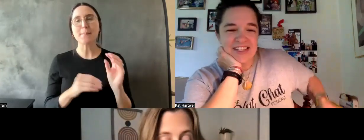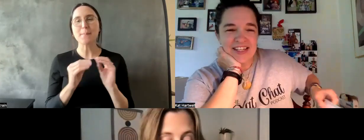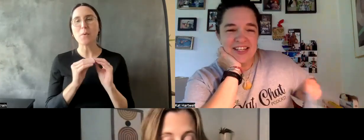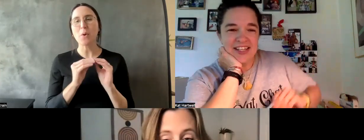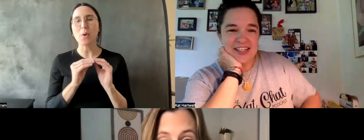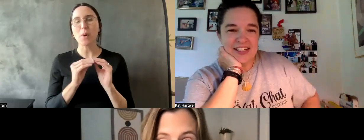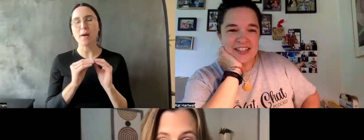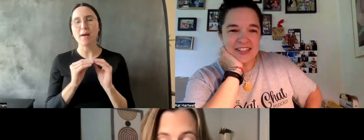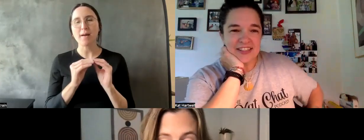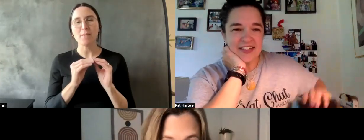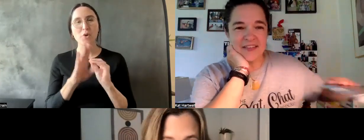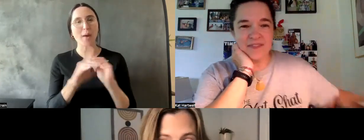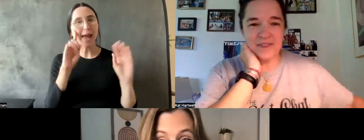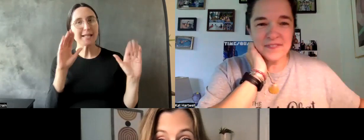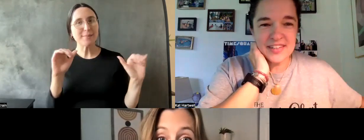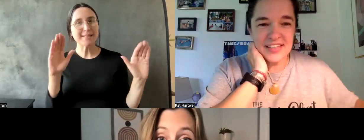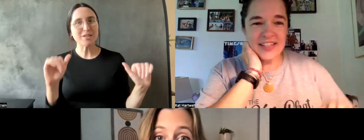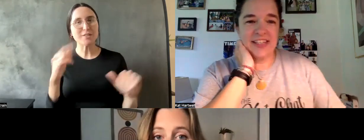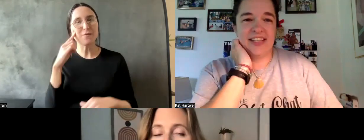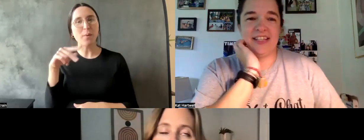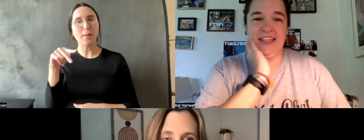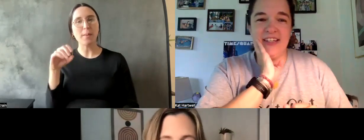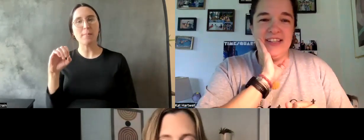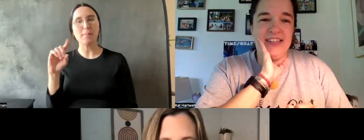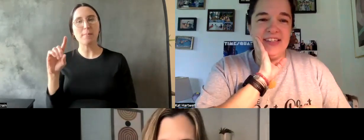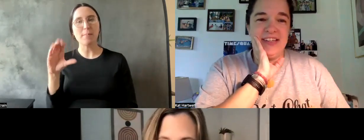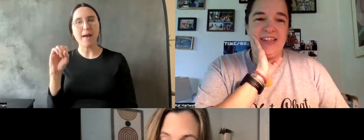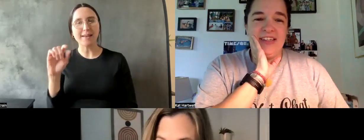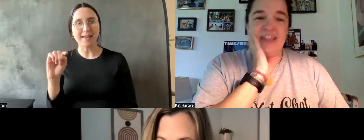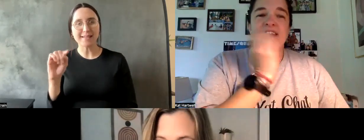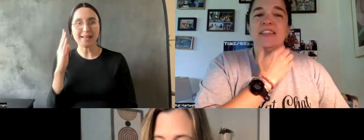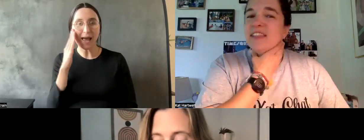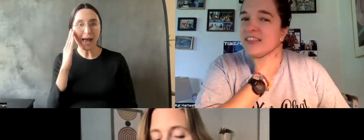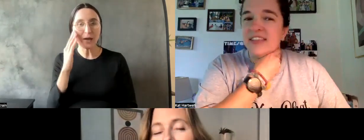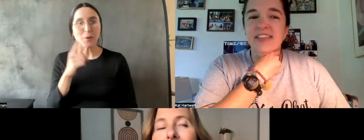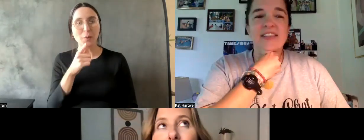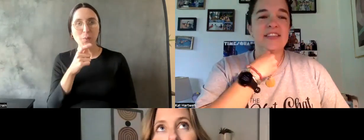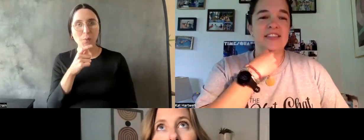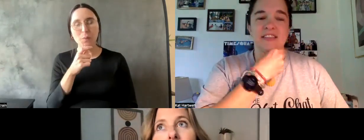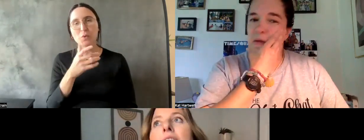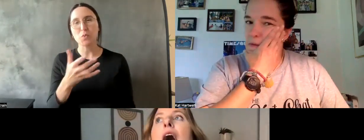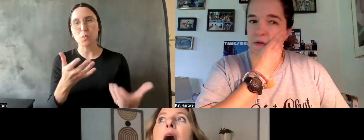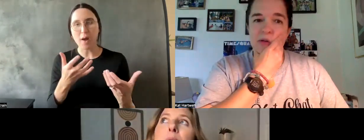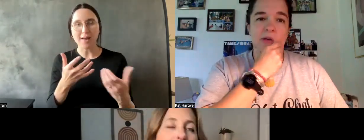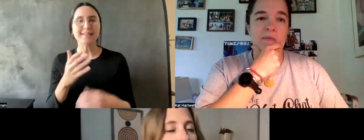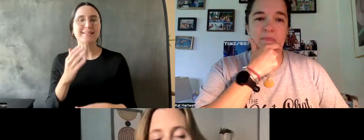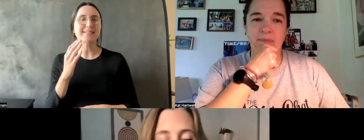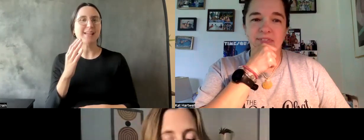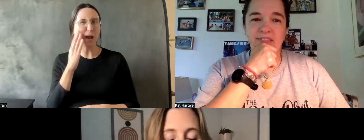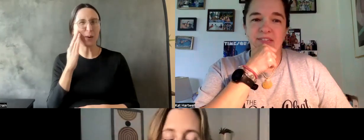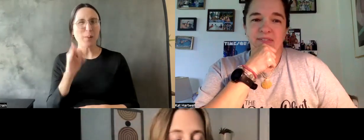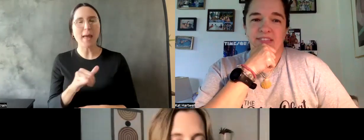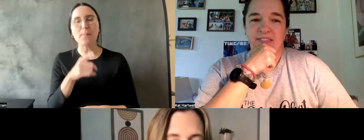your expectations are for your podcast. Like I know who you want on, who you probably haven't had on yet. Like, I know the answer to that. But like